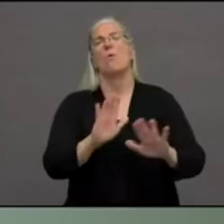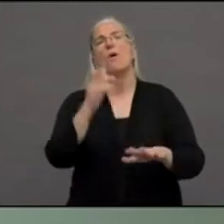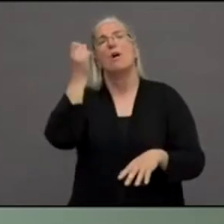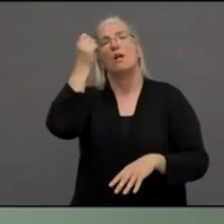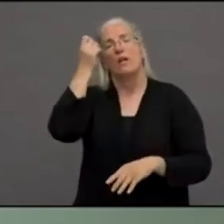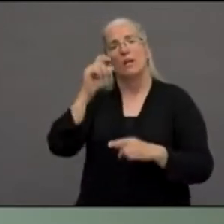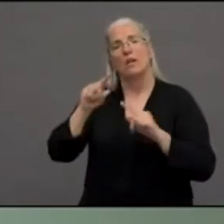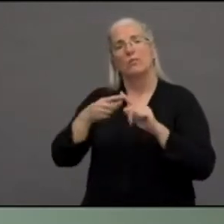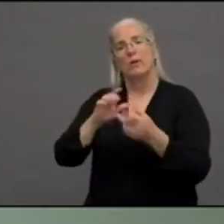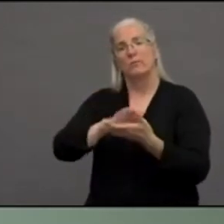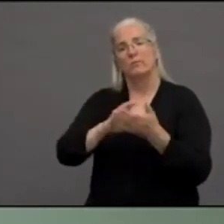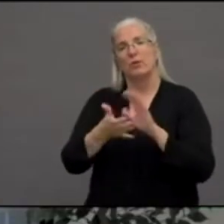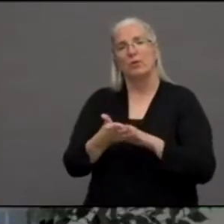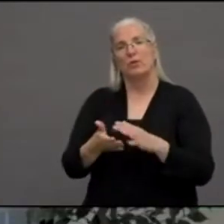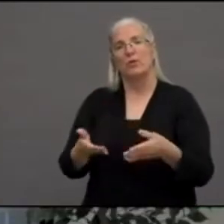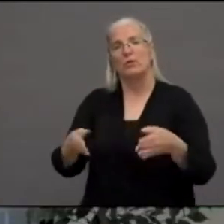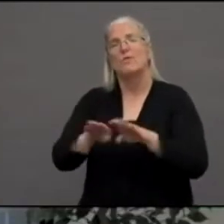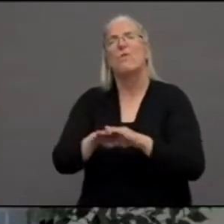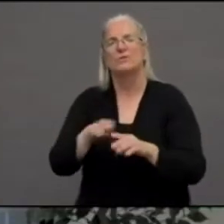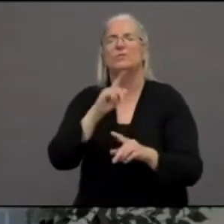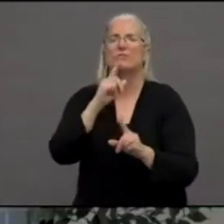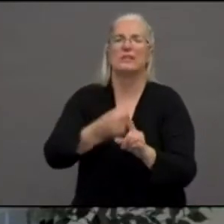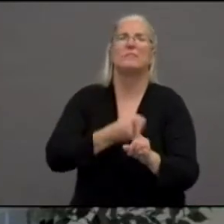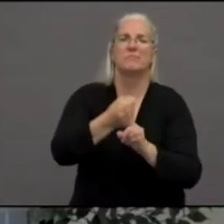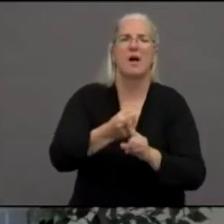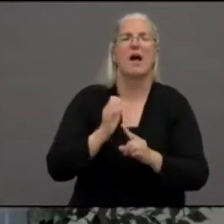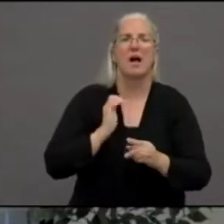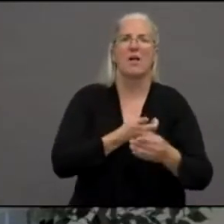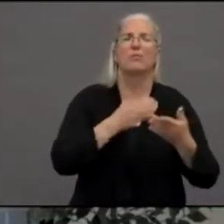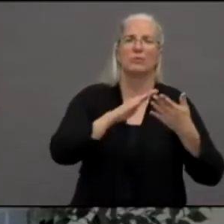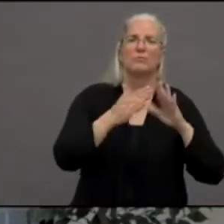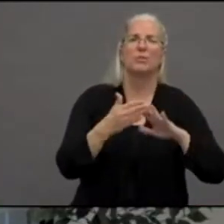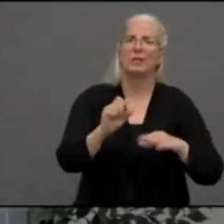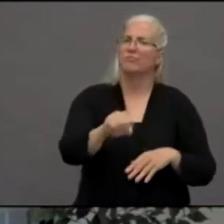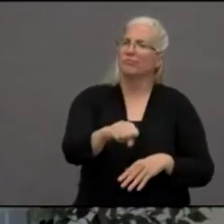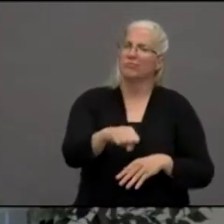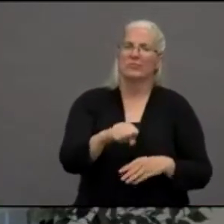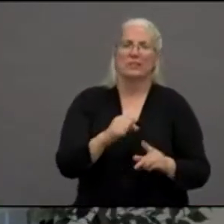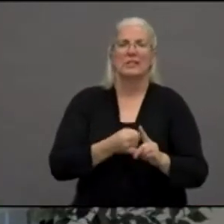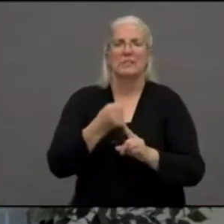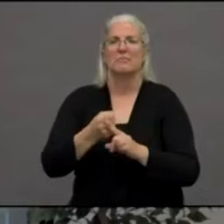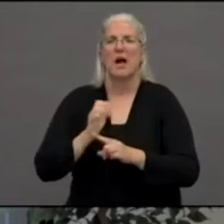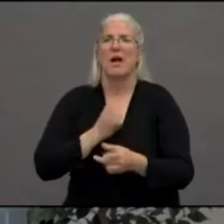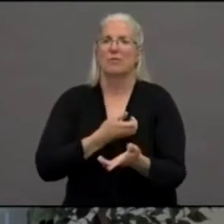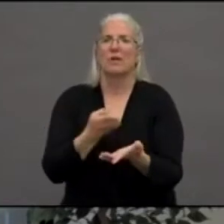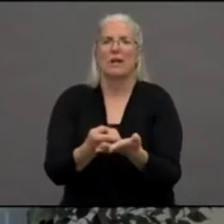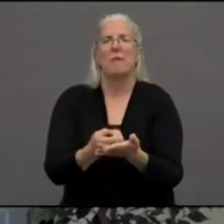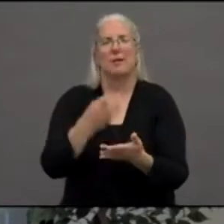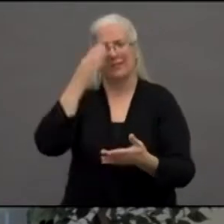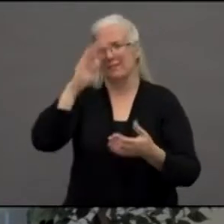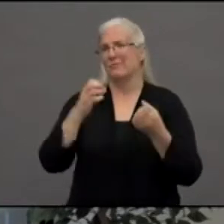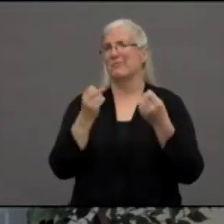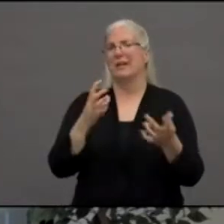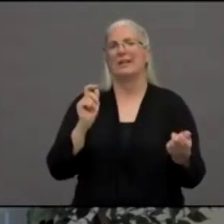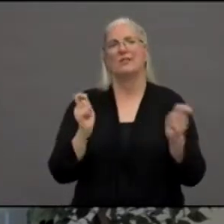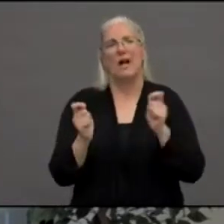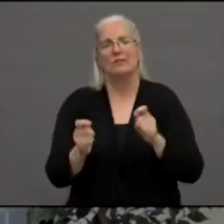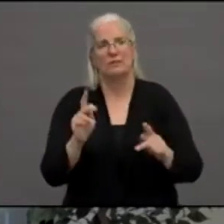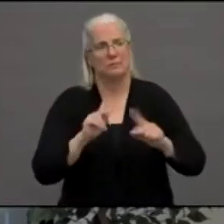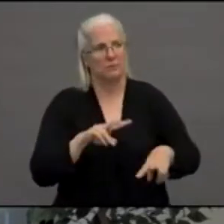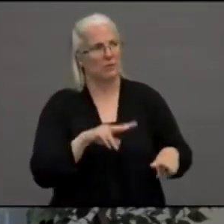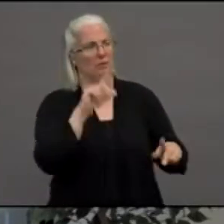pockets as well as the city. So a lot of changes. People have a lot of questions. Yes. We're going to answer some of those